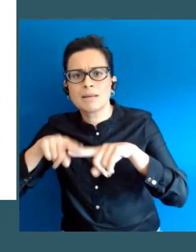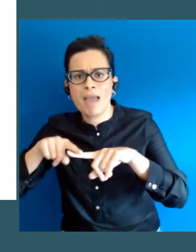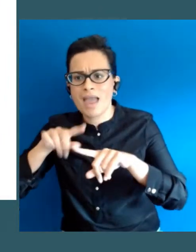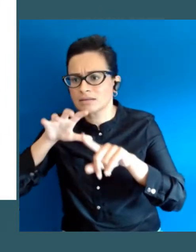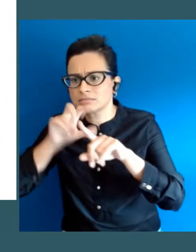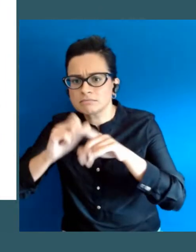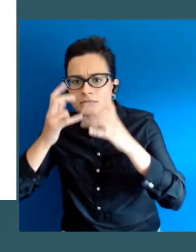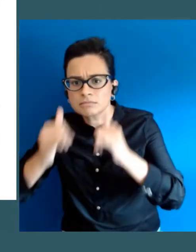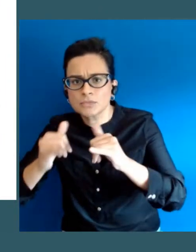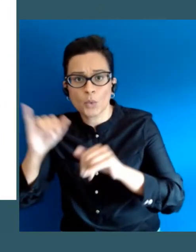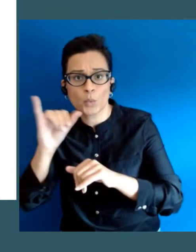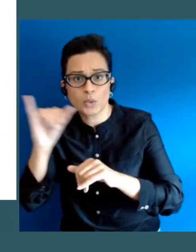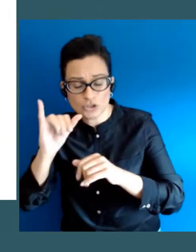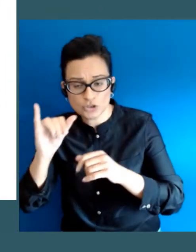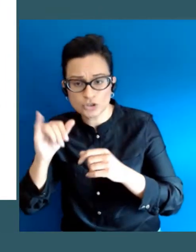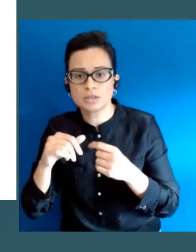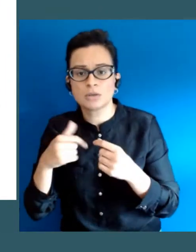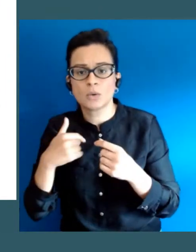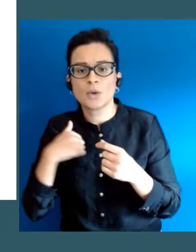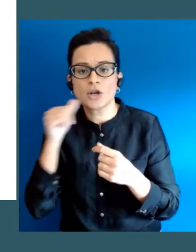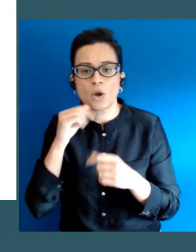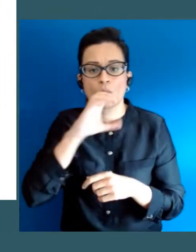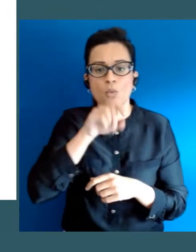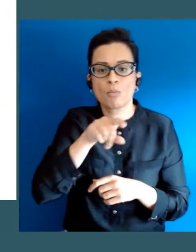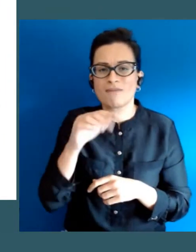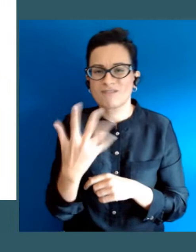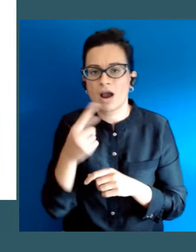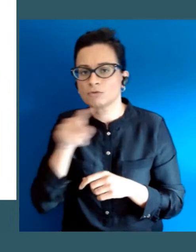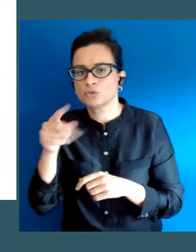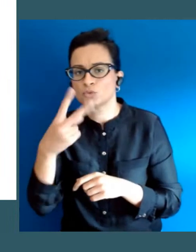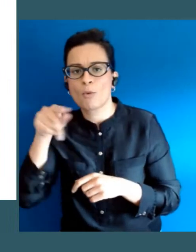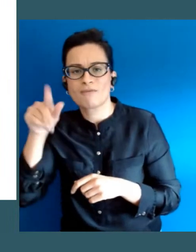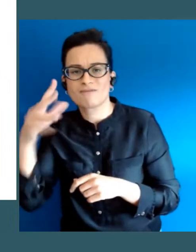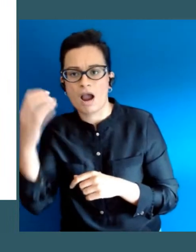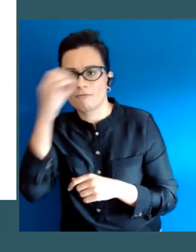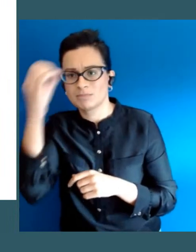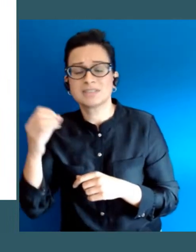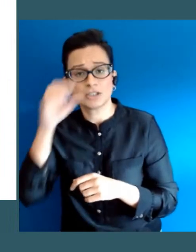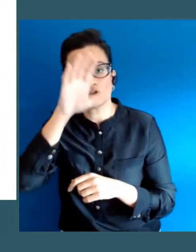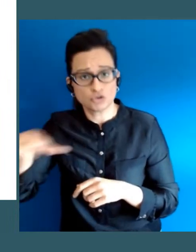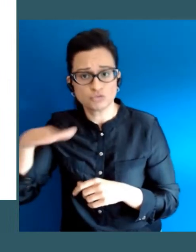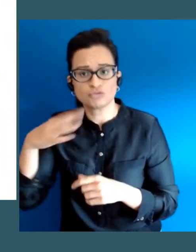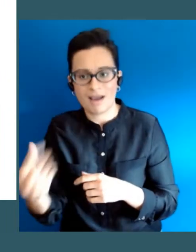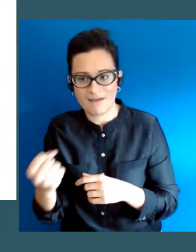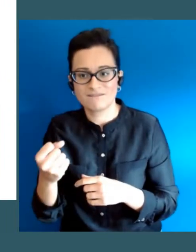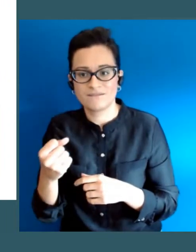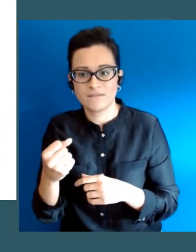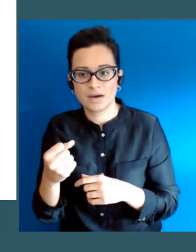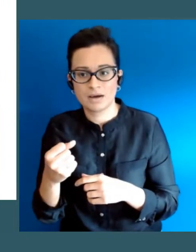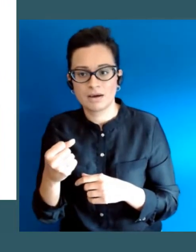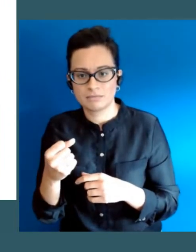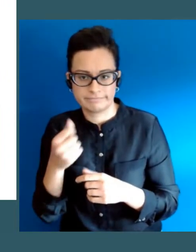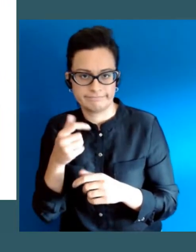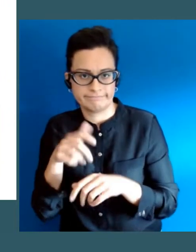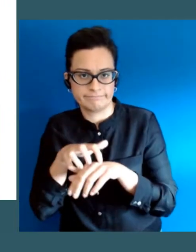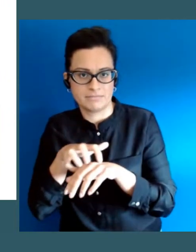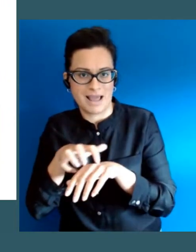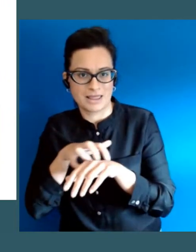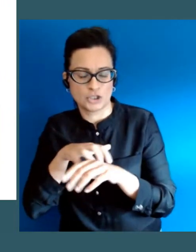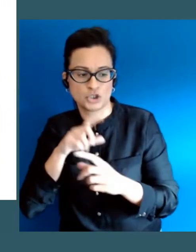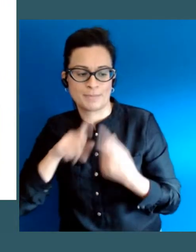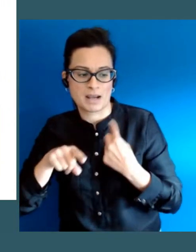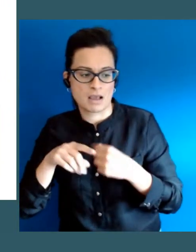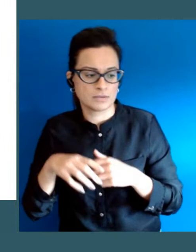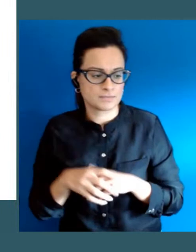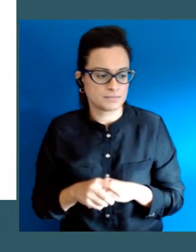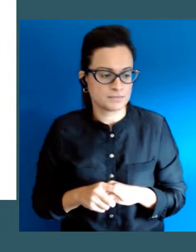that between 0.5 and 2.5% of children have allergy to peanuts. And there is some data